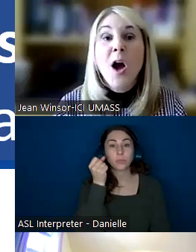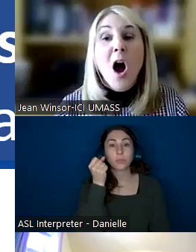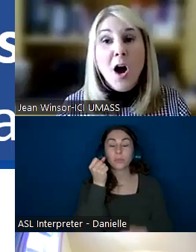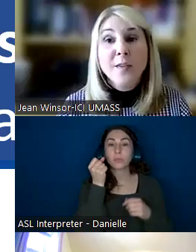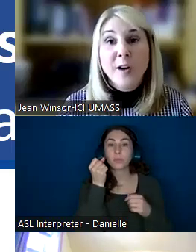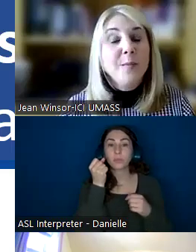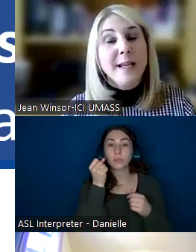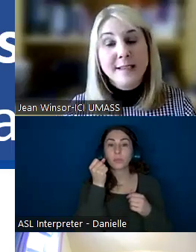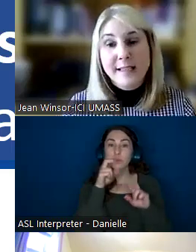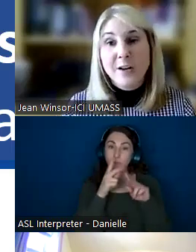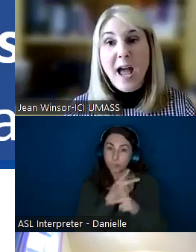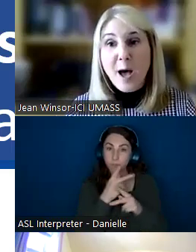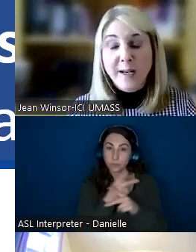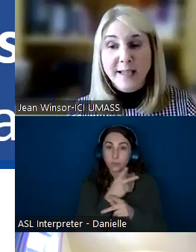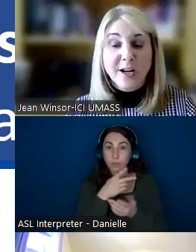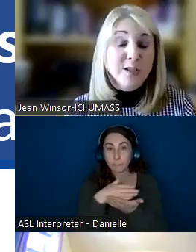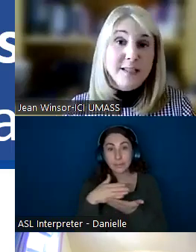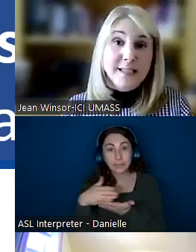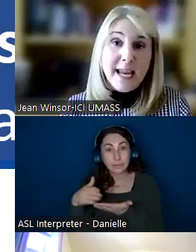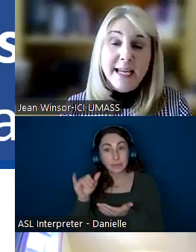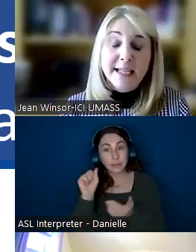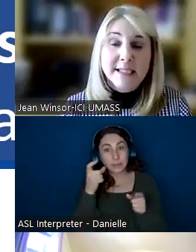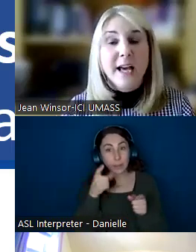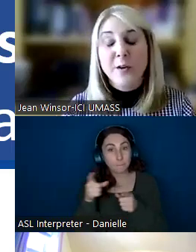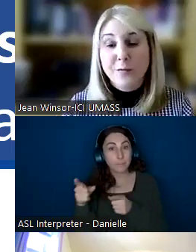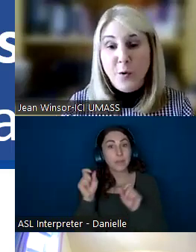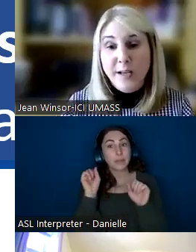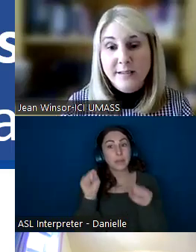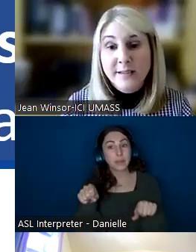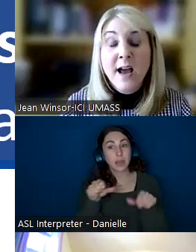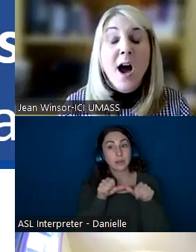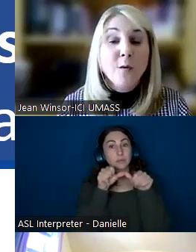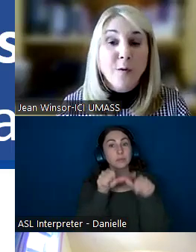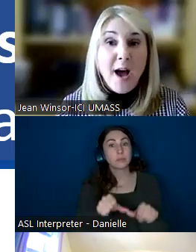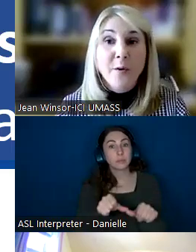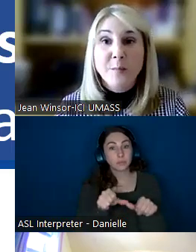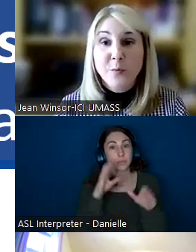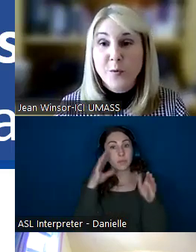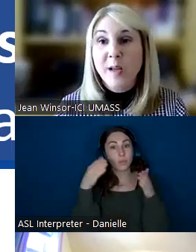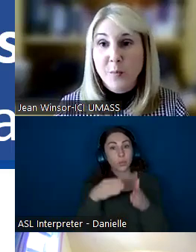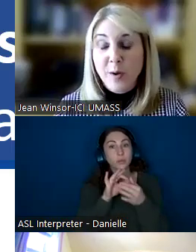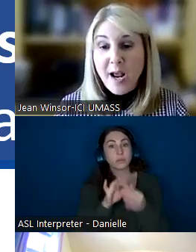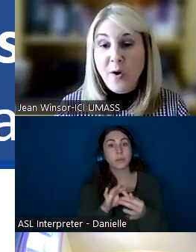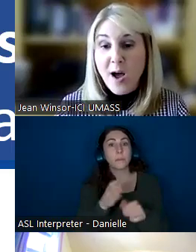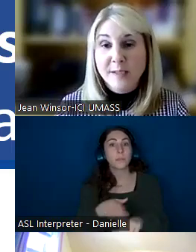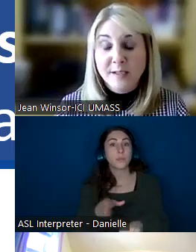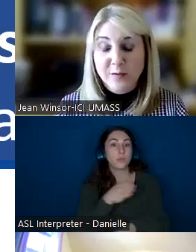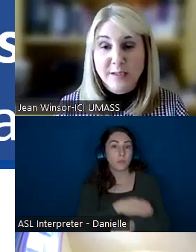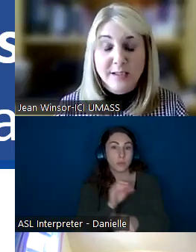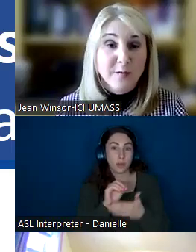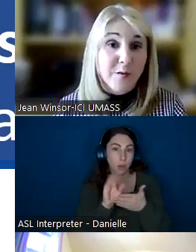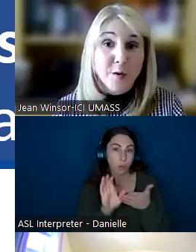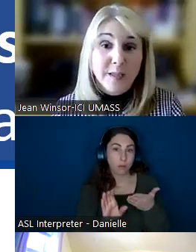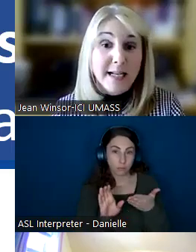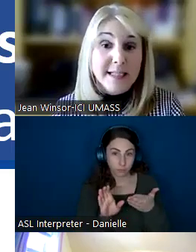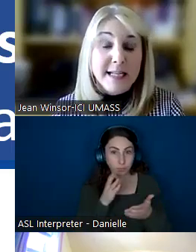deeper, are there pieces that are happening that are sustained, that are focused around improving employment outcomes and